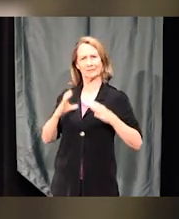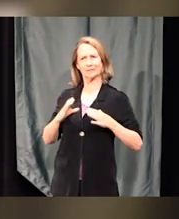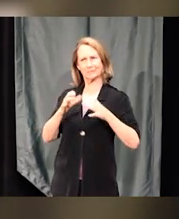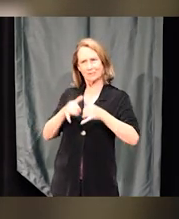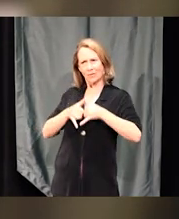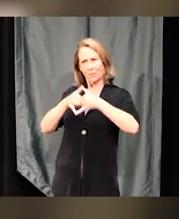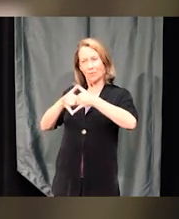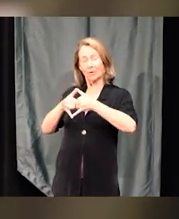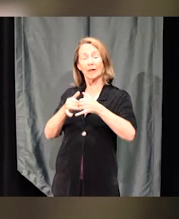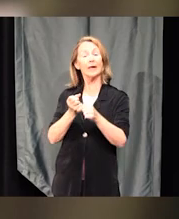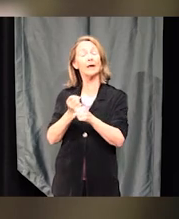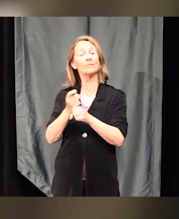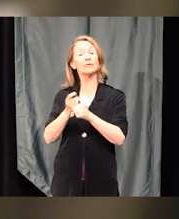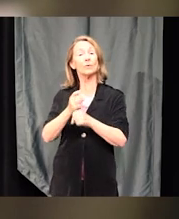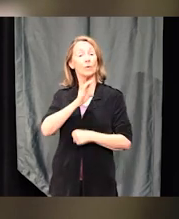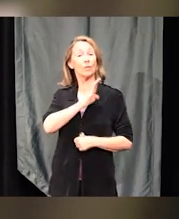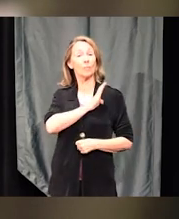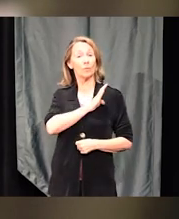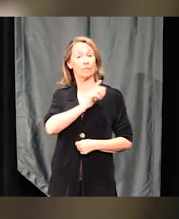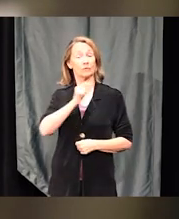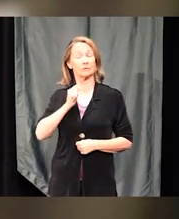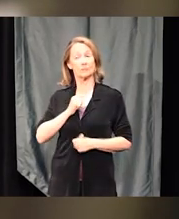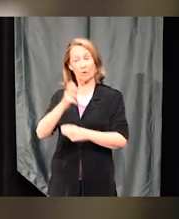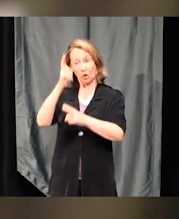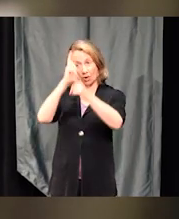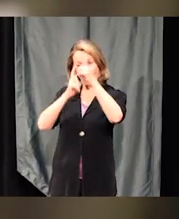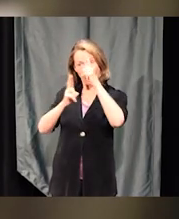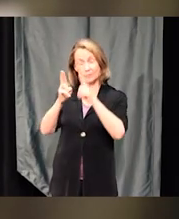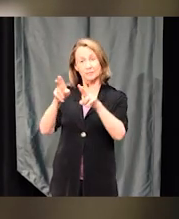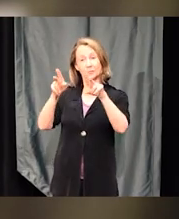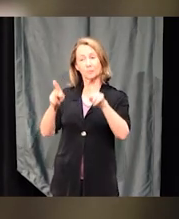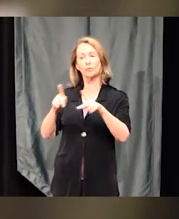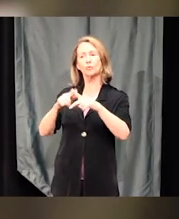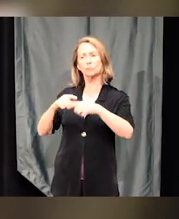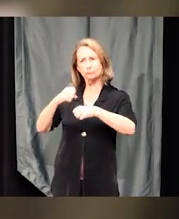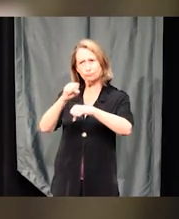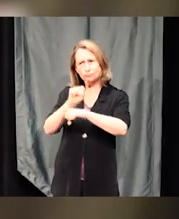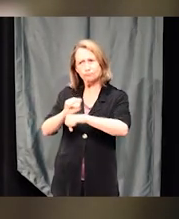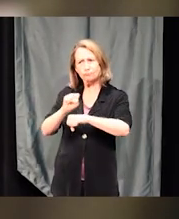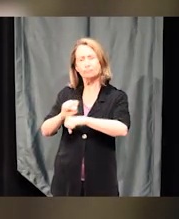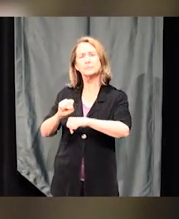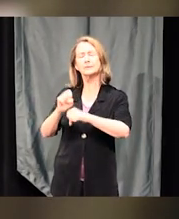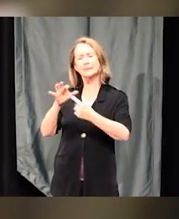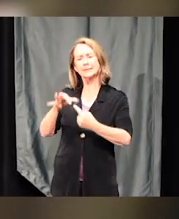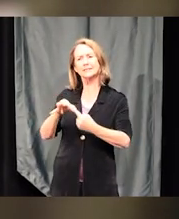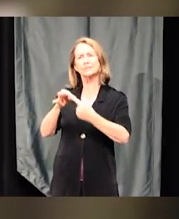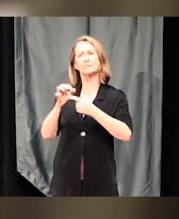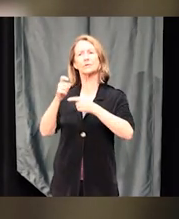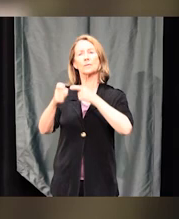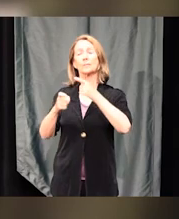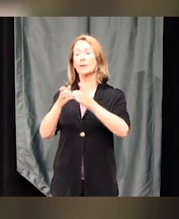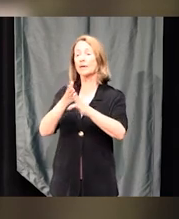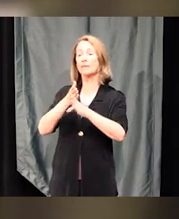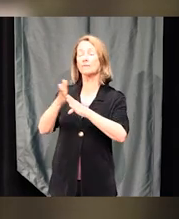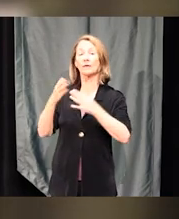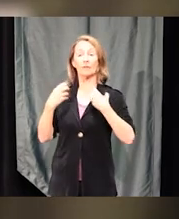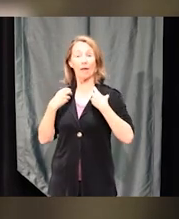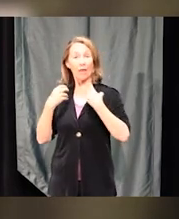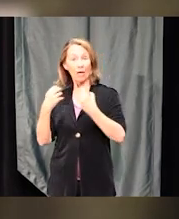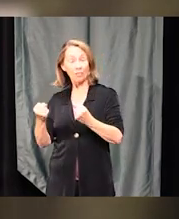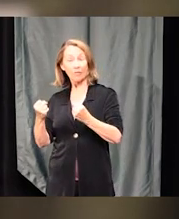of Trustees honors an individual who has made a distinguished contribution in the field of health,